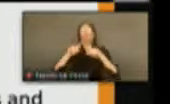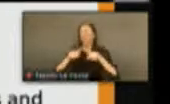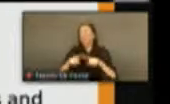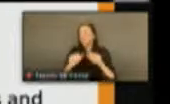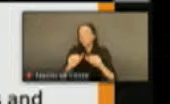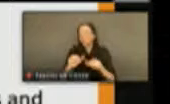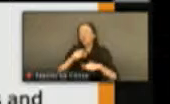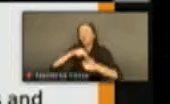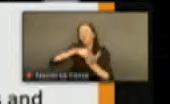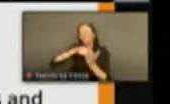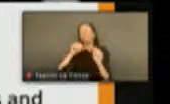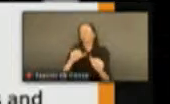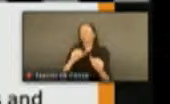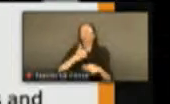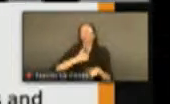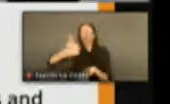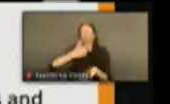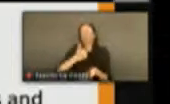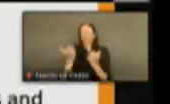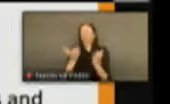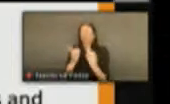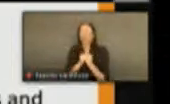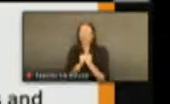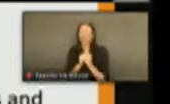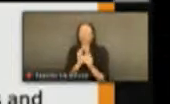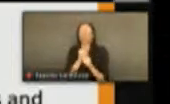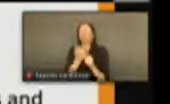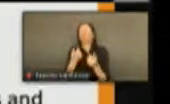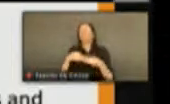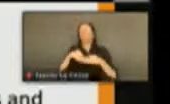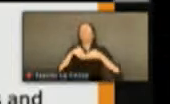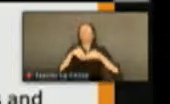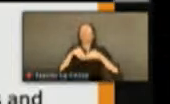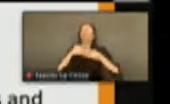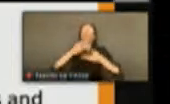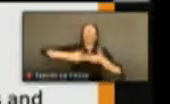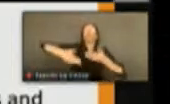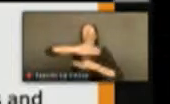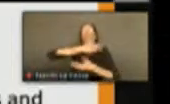workforce. Promote livable and beautiful neighborhoods,